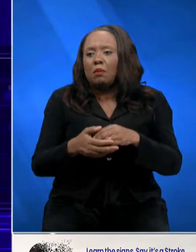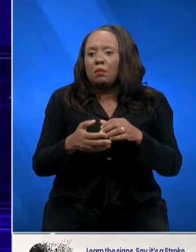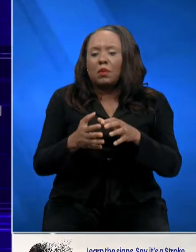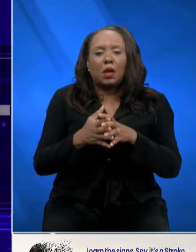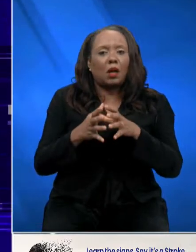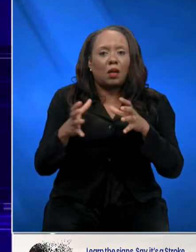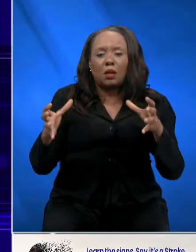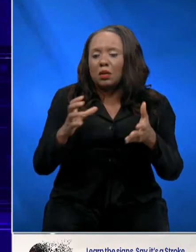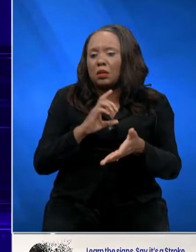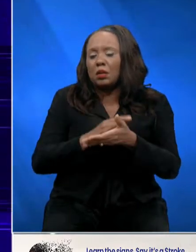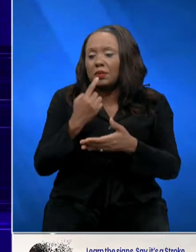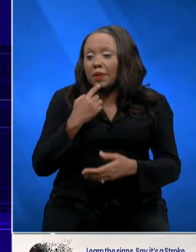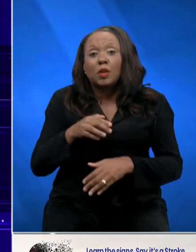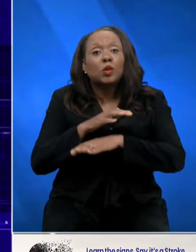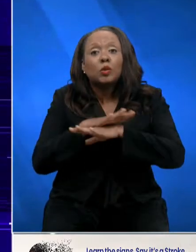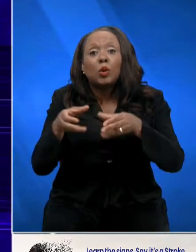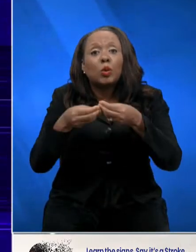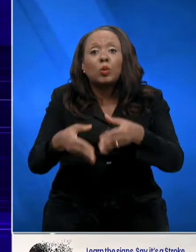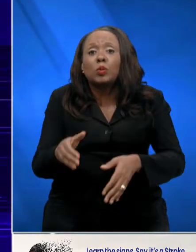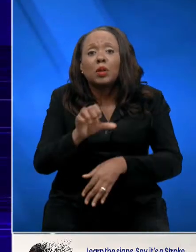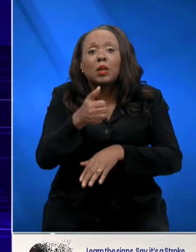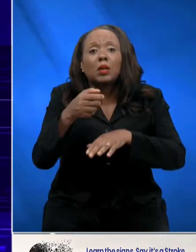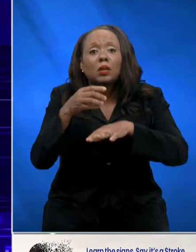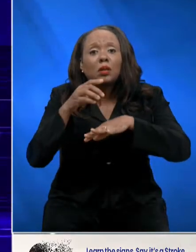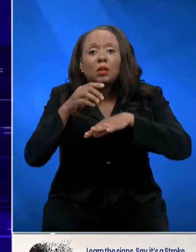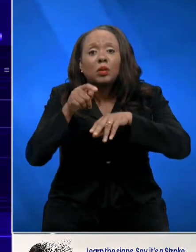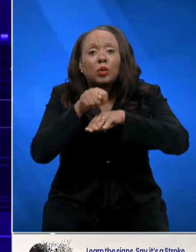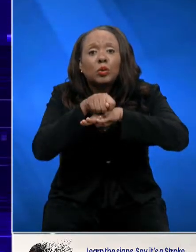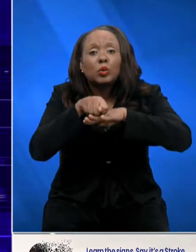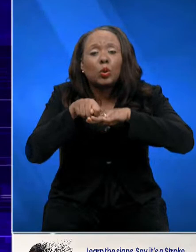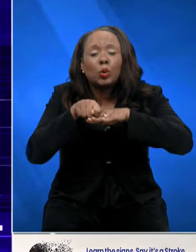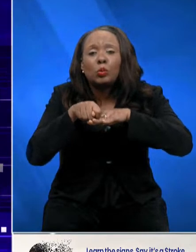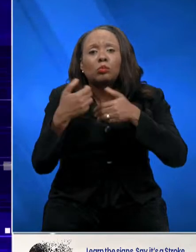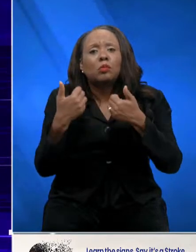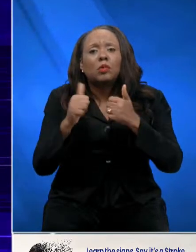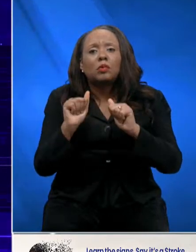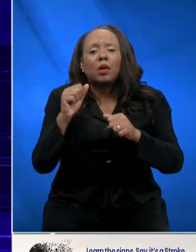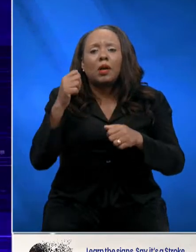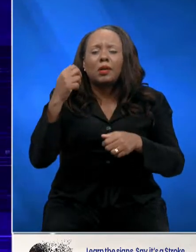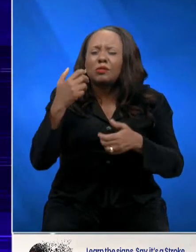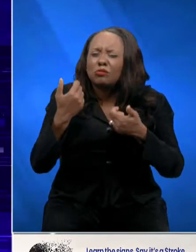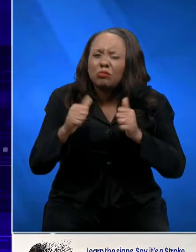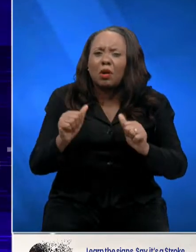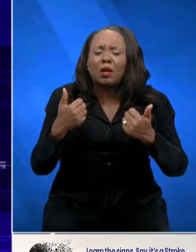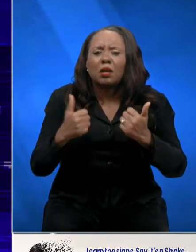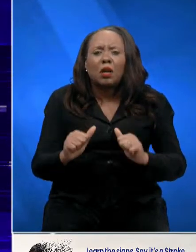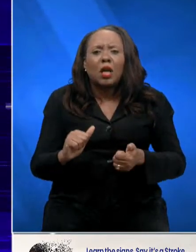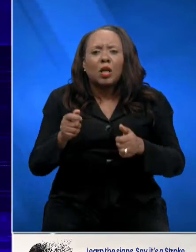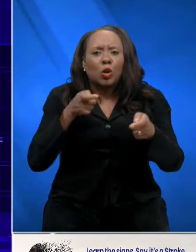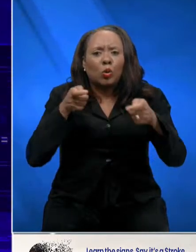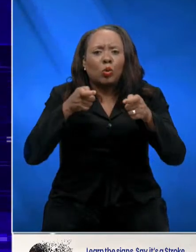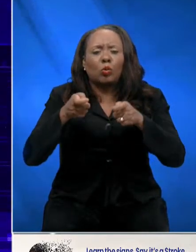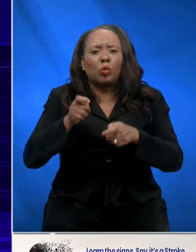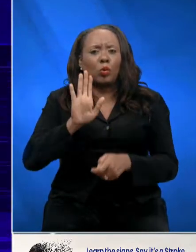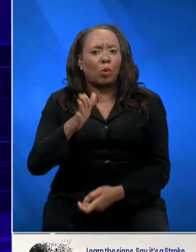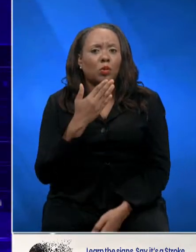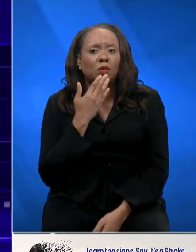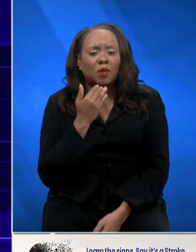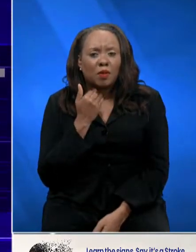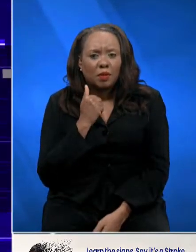another. Try your hard to keep your sugars under control and your pressure. So I am trying very hard not to go back. This happened